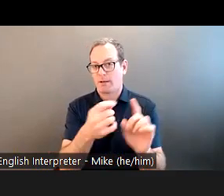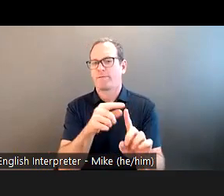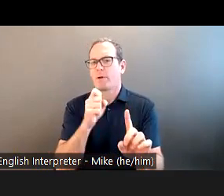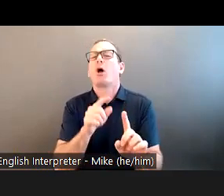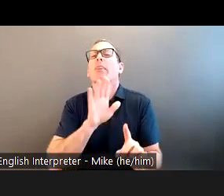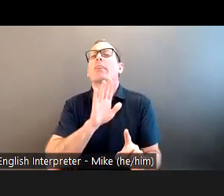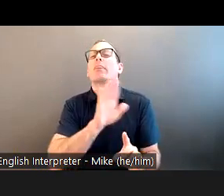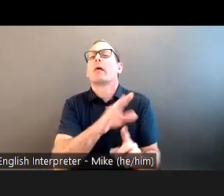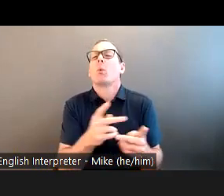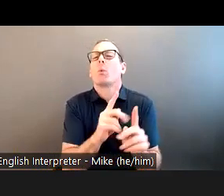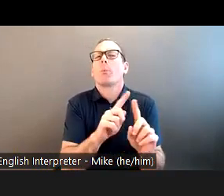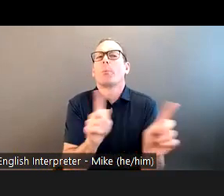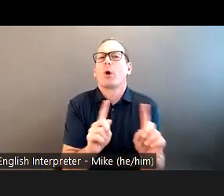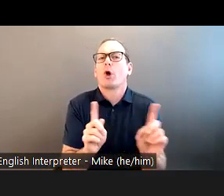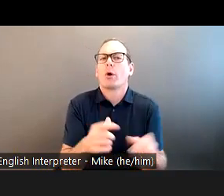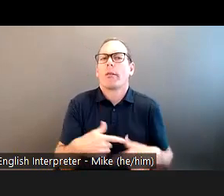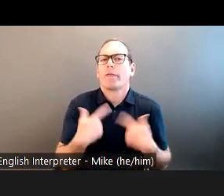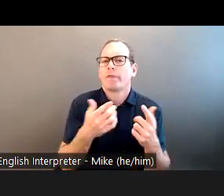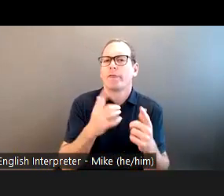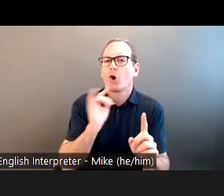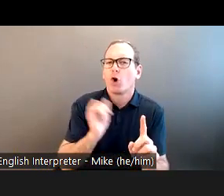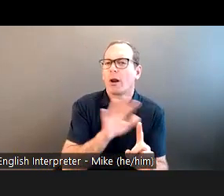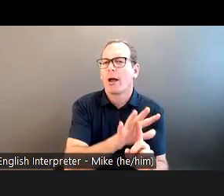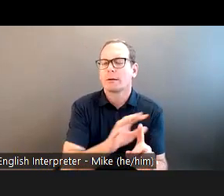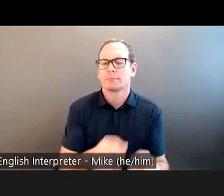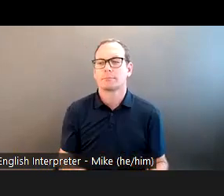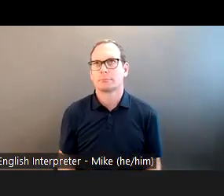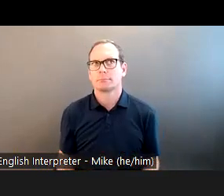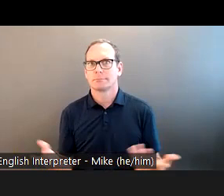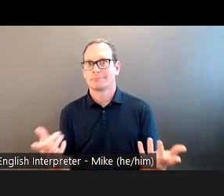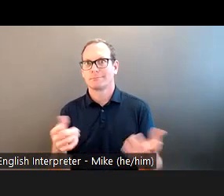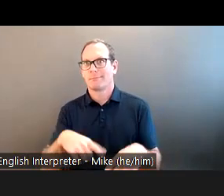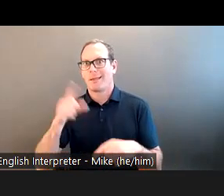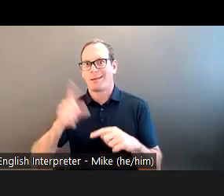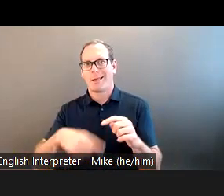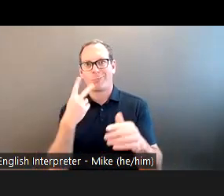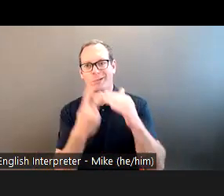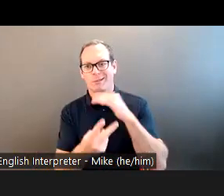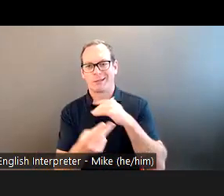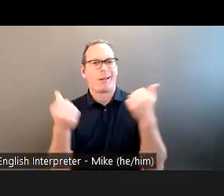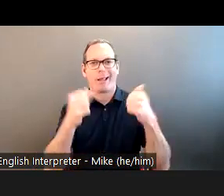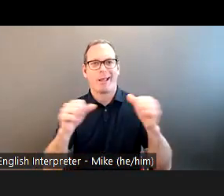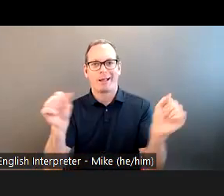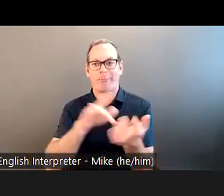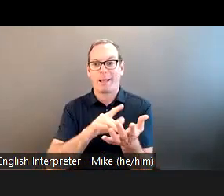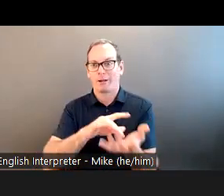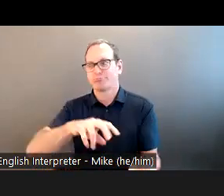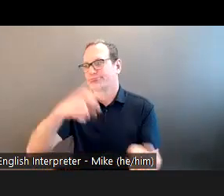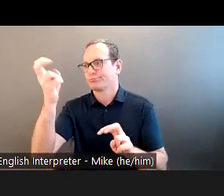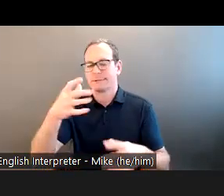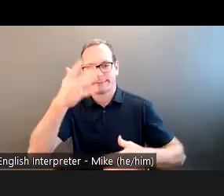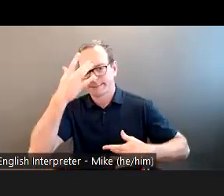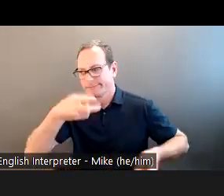say clearly what's going to happen in every single medical situation that they could have come across in their future, right? So people generally